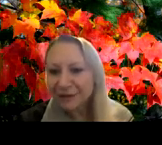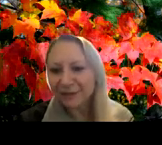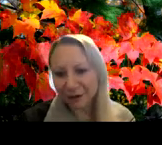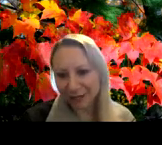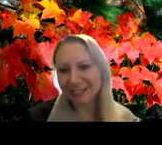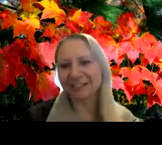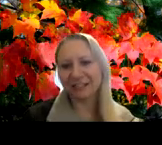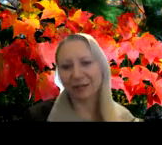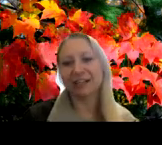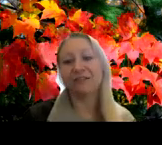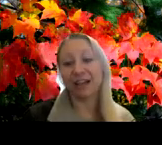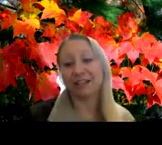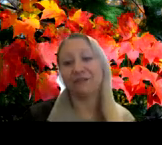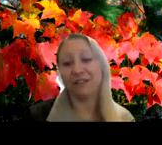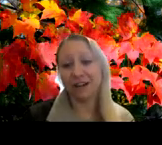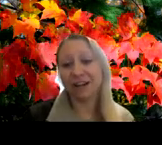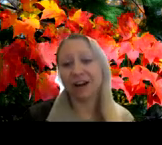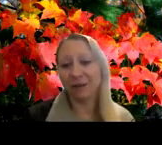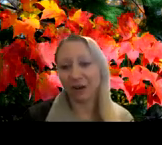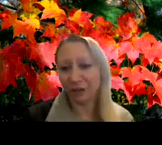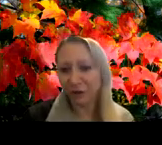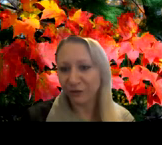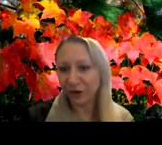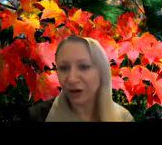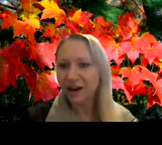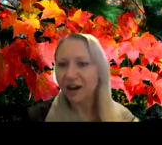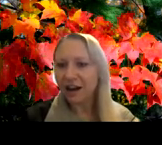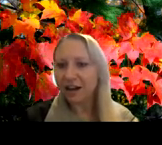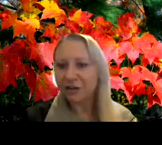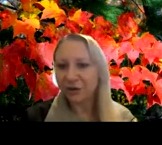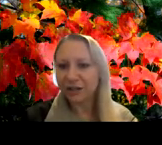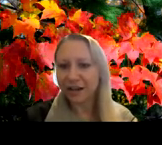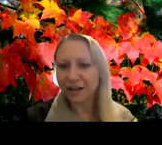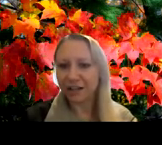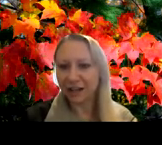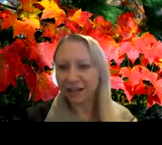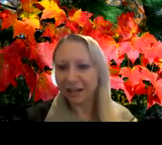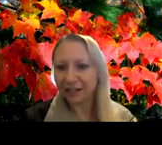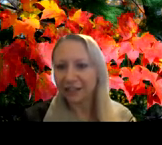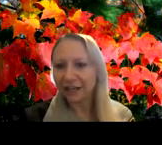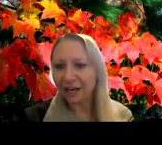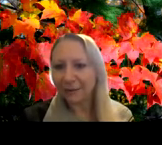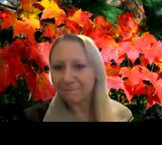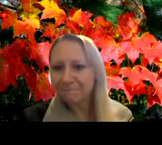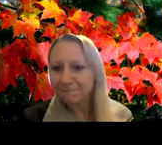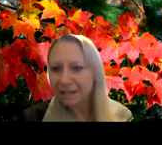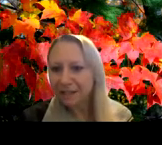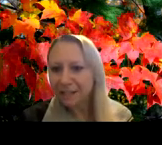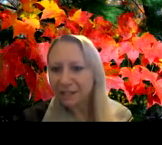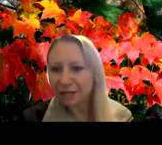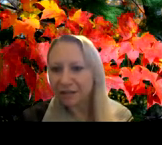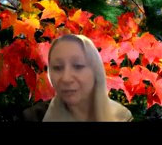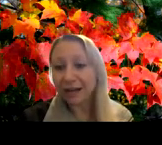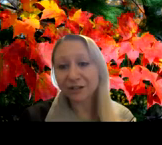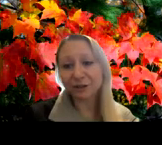Candace says, we have a lot of white-tailed deer where I live. Yes, they're very common all over North Carolina. Let's